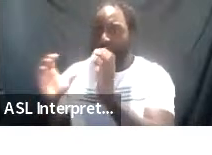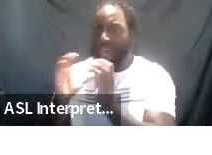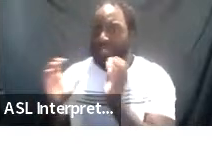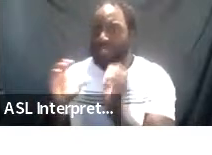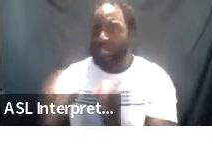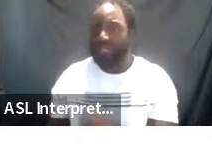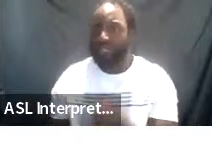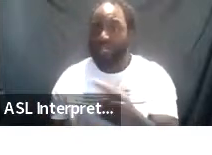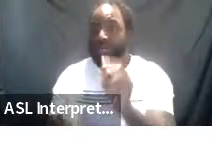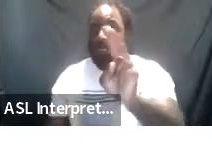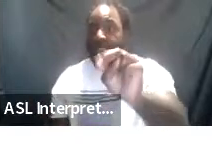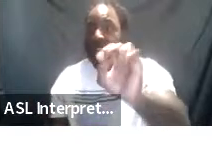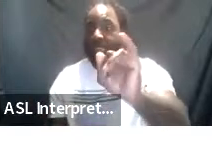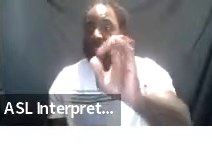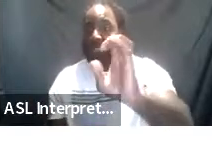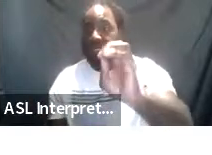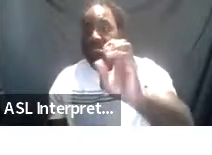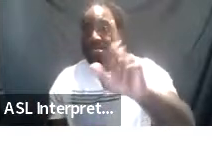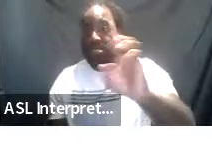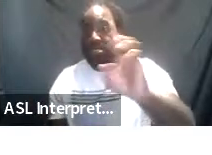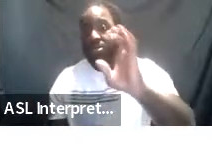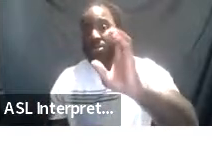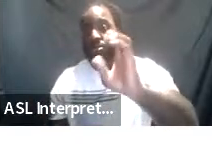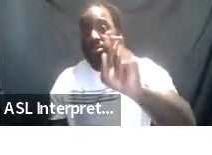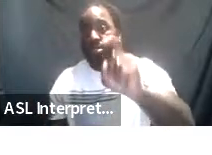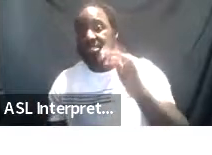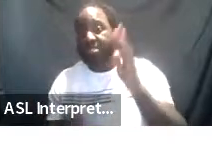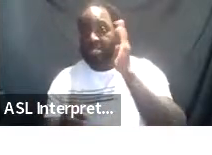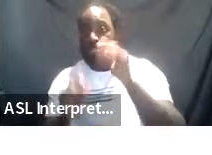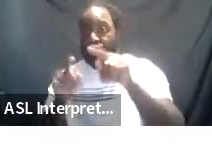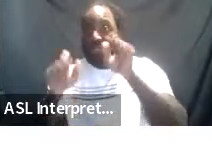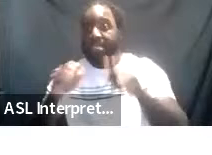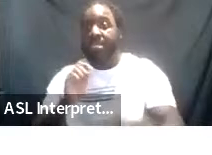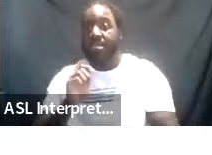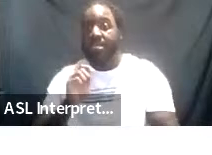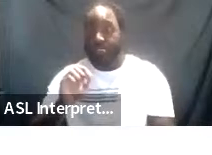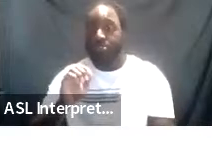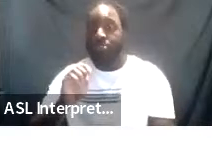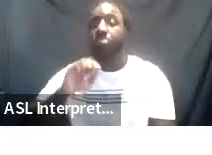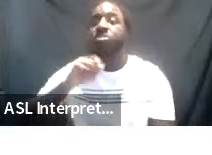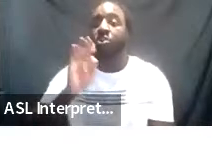Nicola Cox, if you would like to unmute.